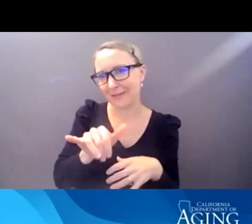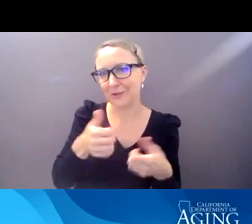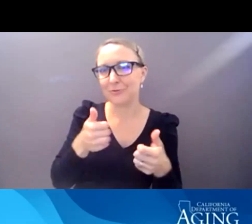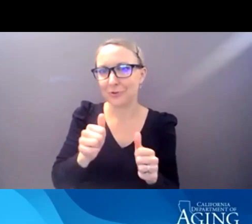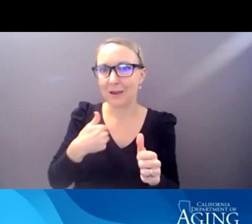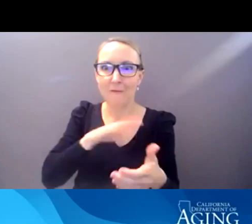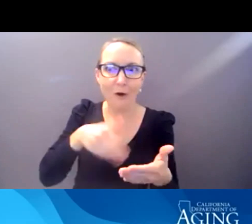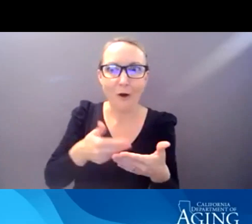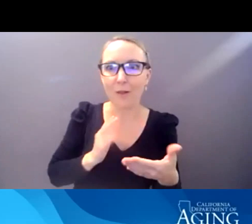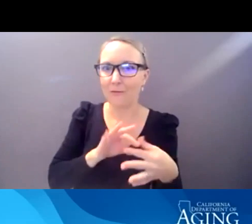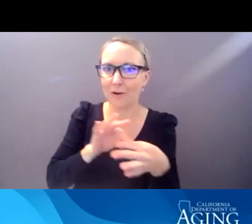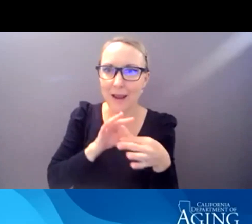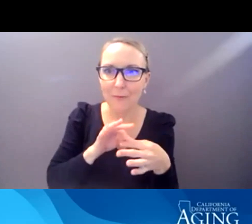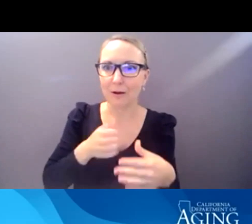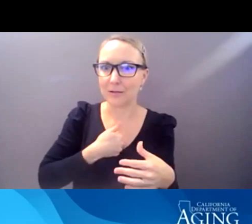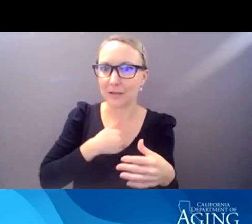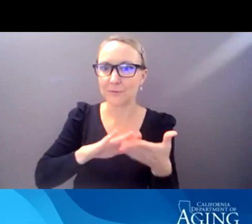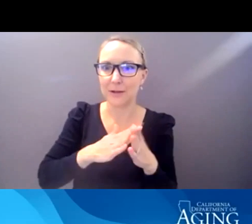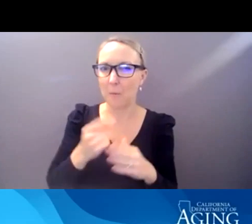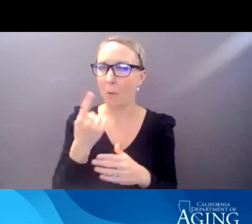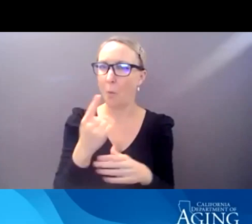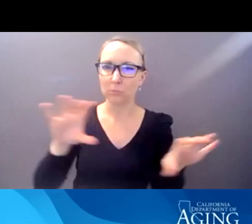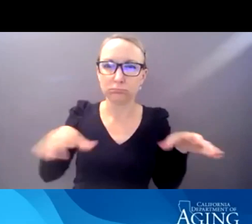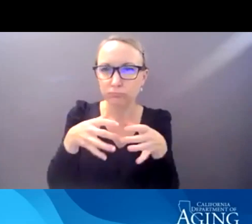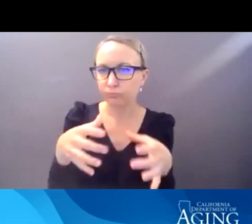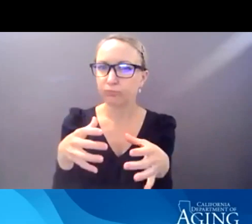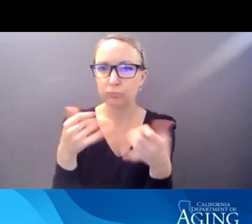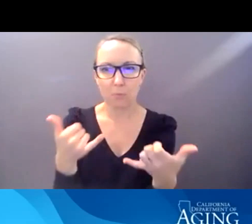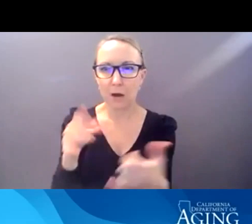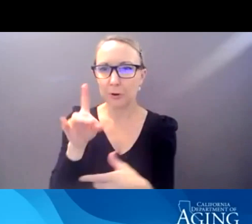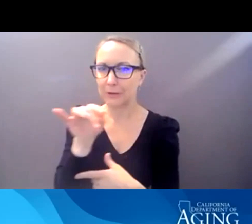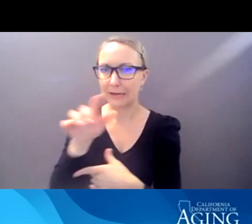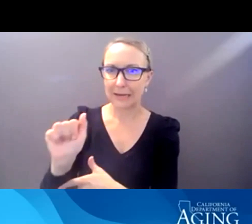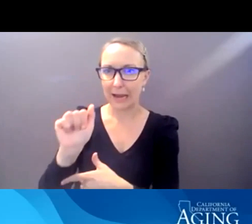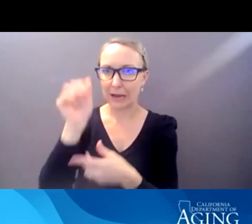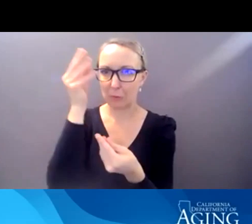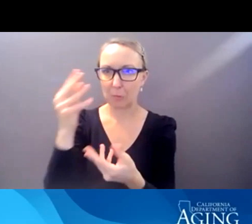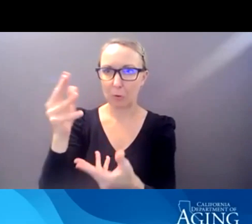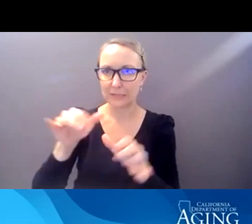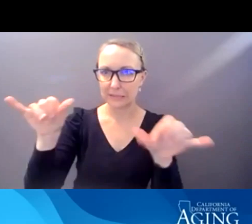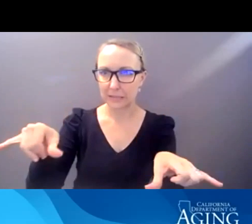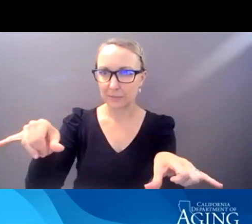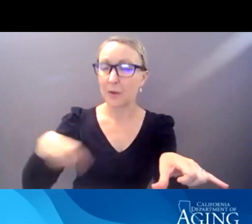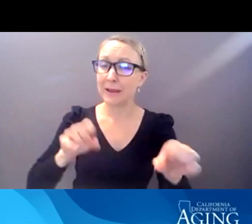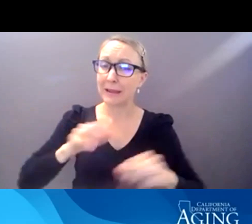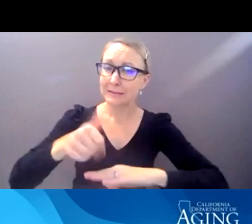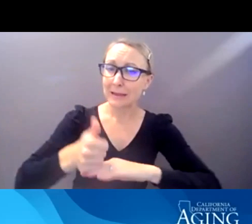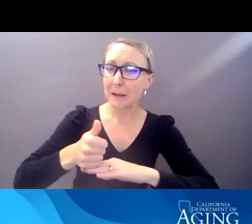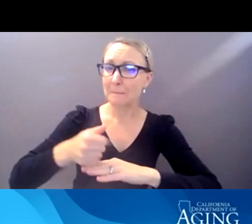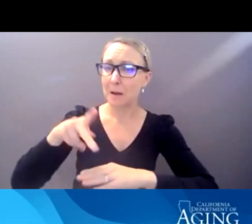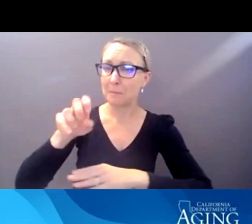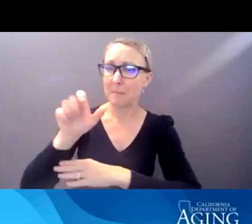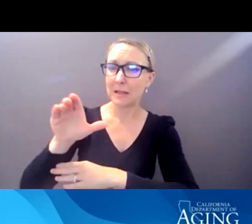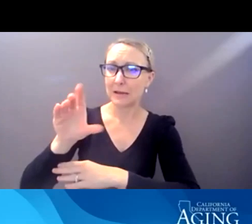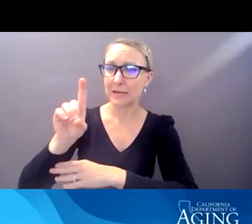and ourselves into one modern data reporting system that we can then show public dashboards so we can all see how we're doing